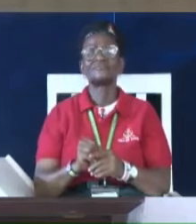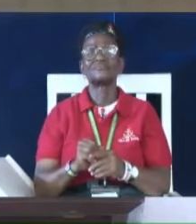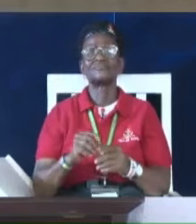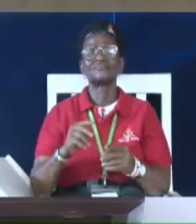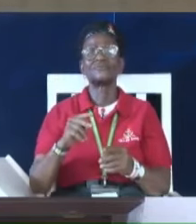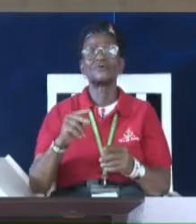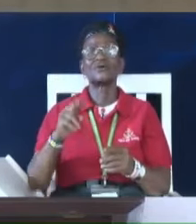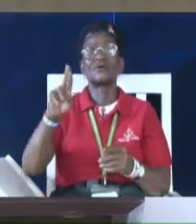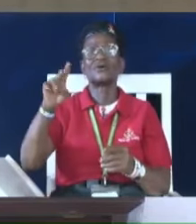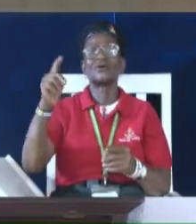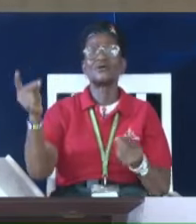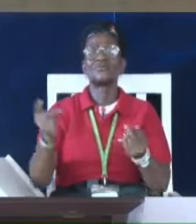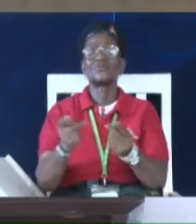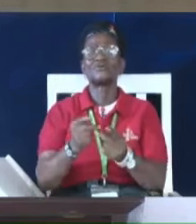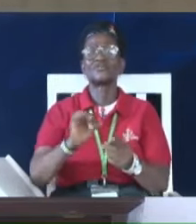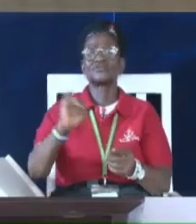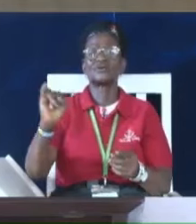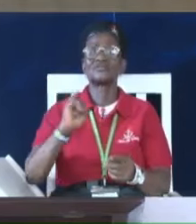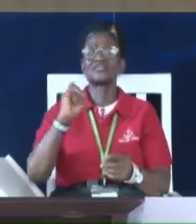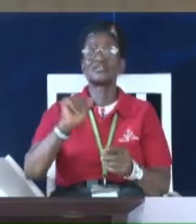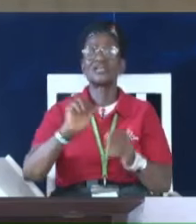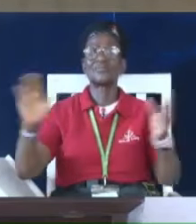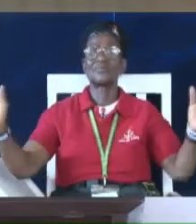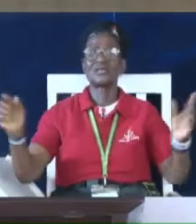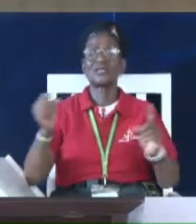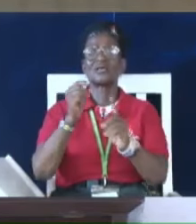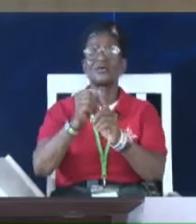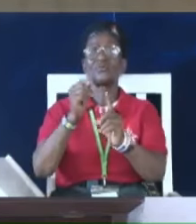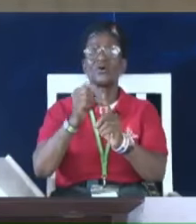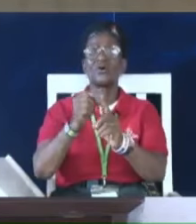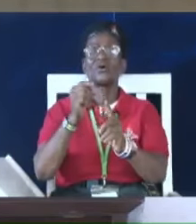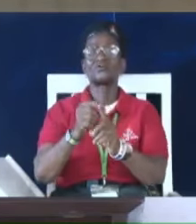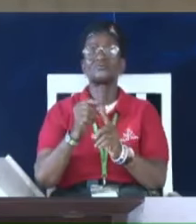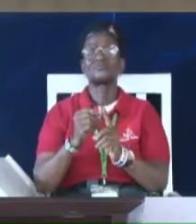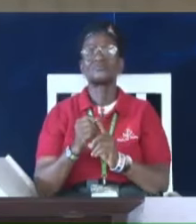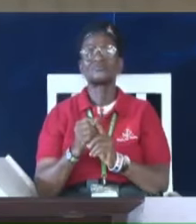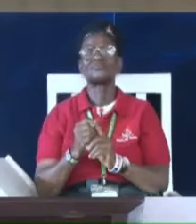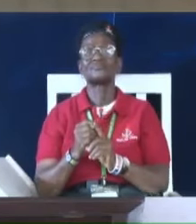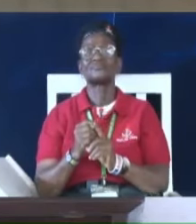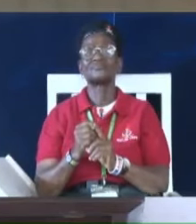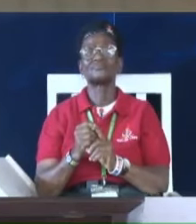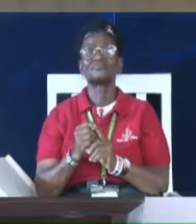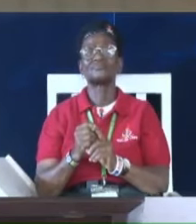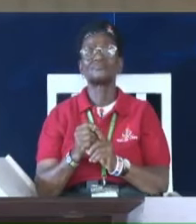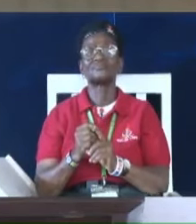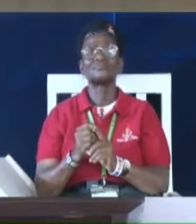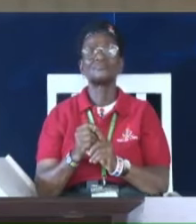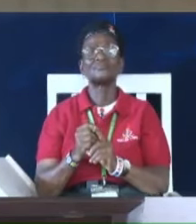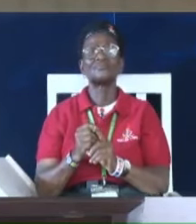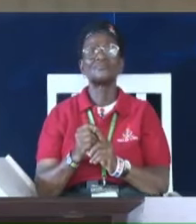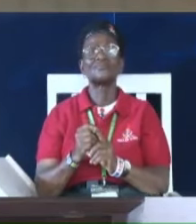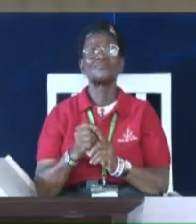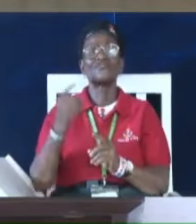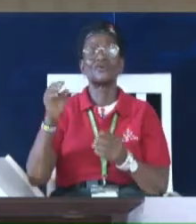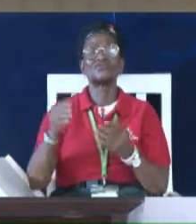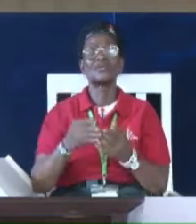repositioning, that's a big name, big word. I prefer simple